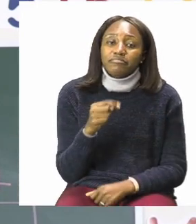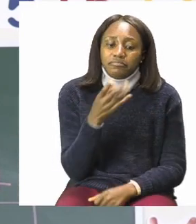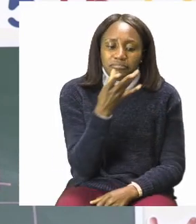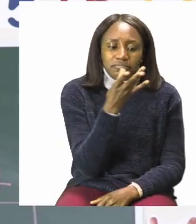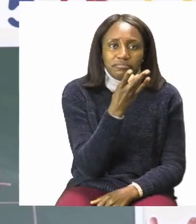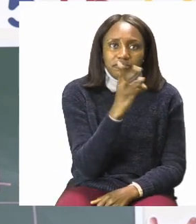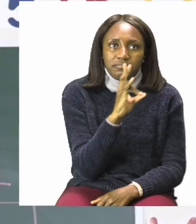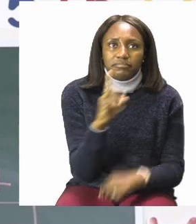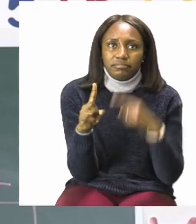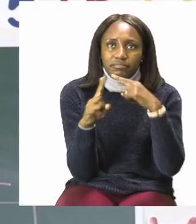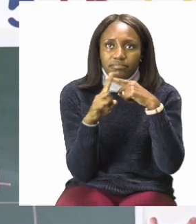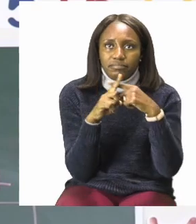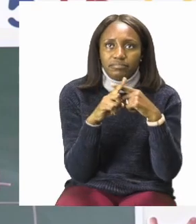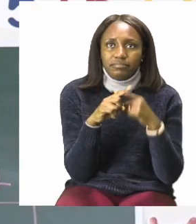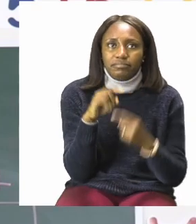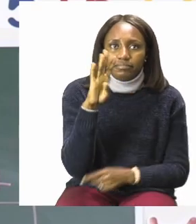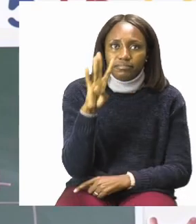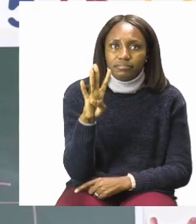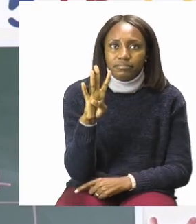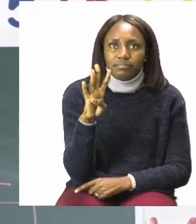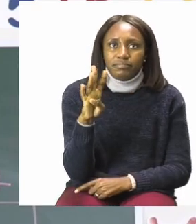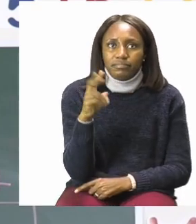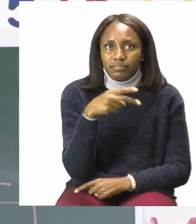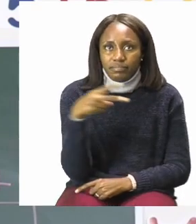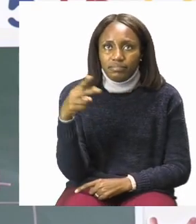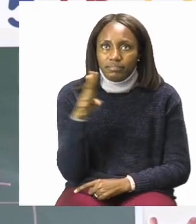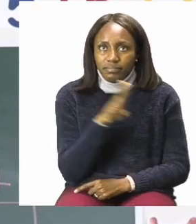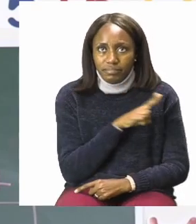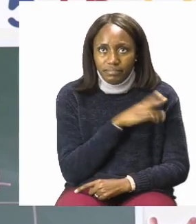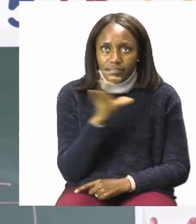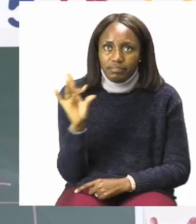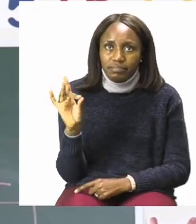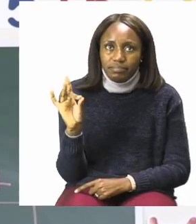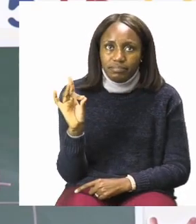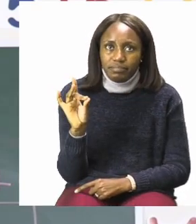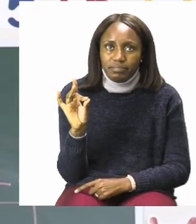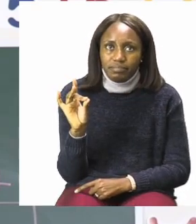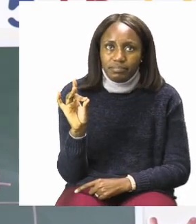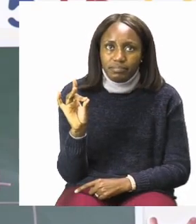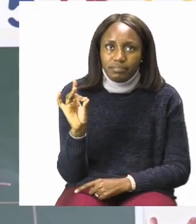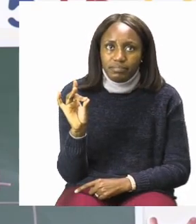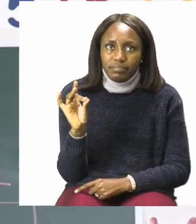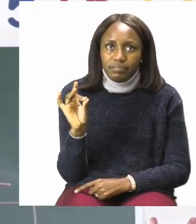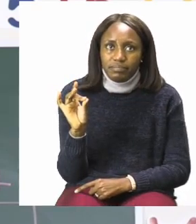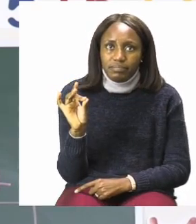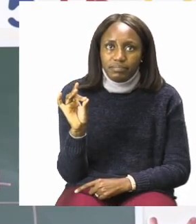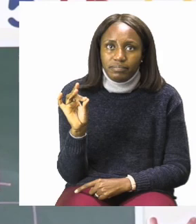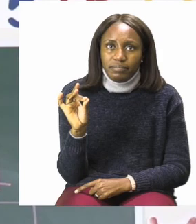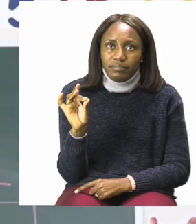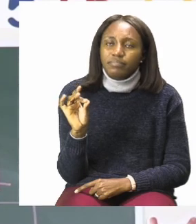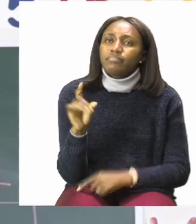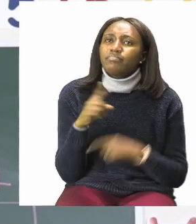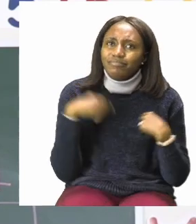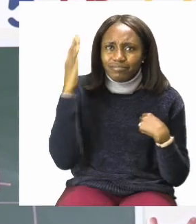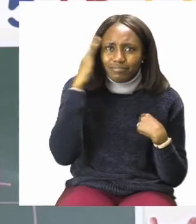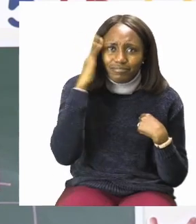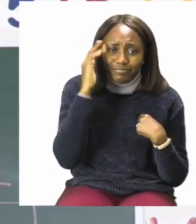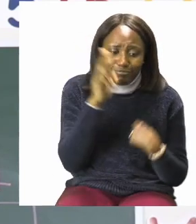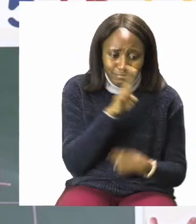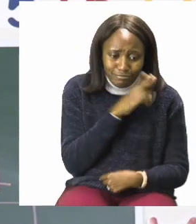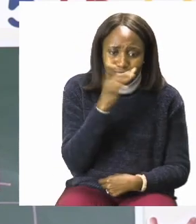one, 7 times 4 equals 28. This time, we know that we already